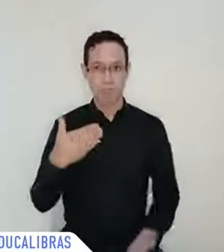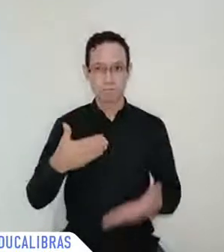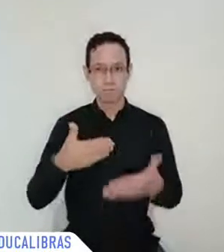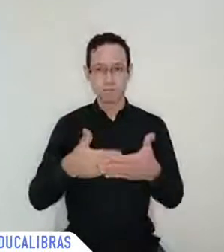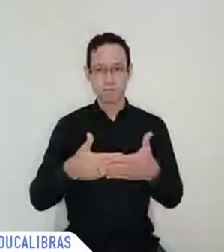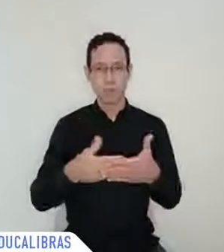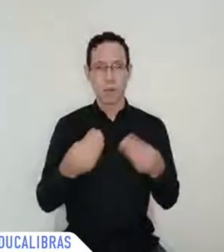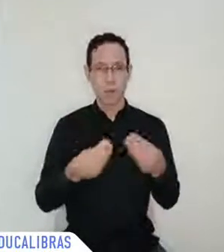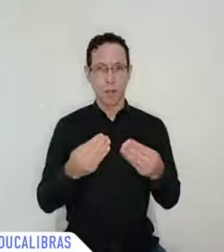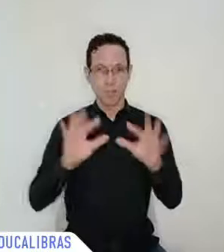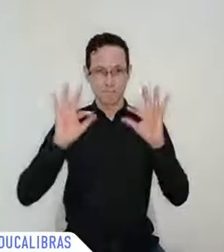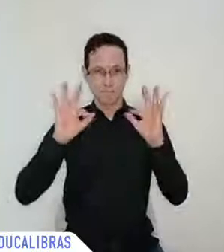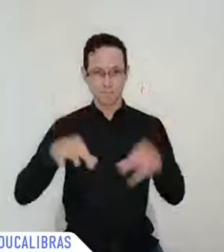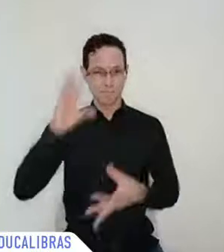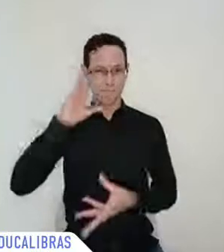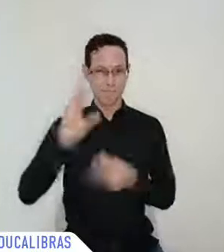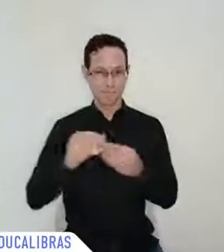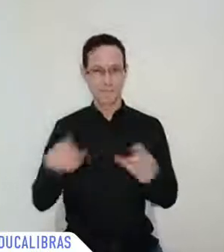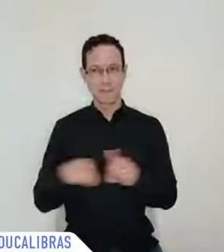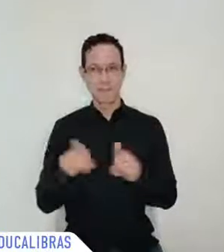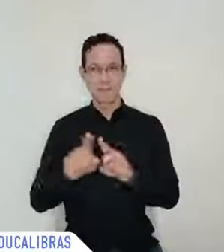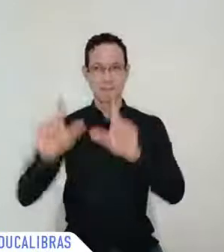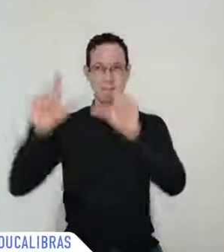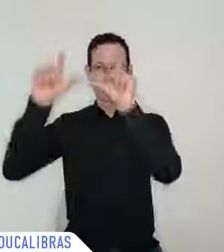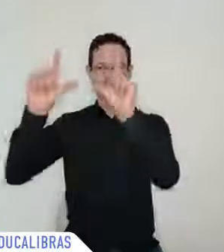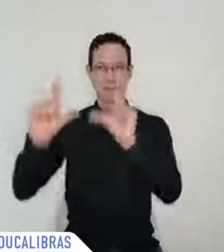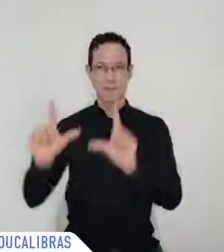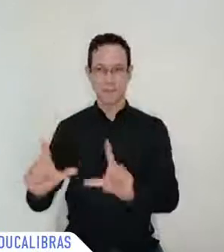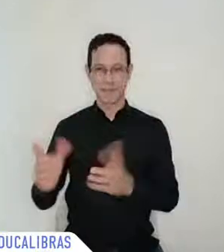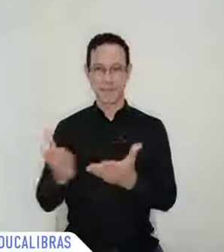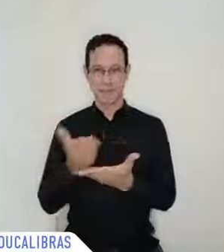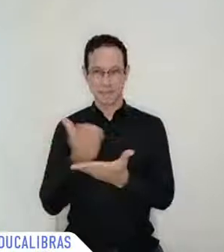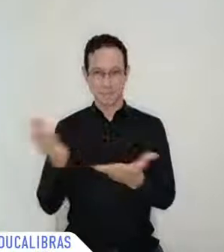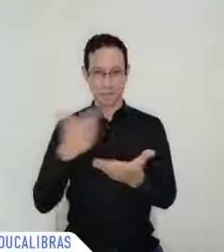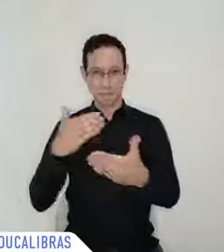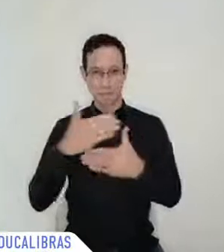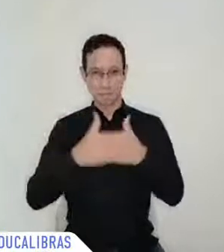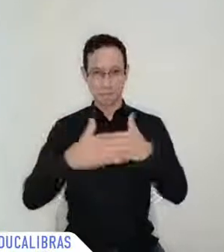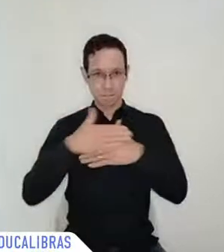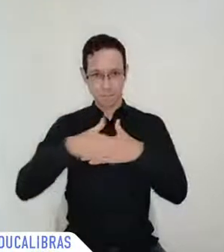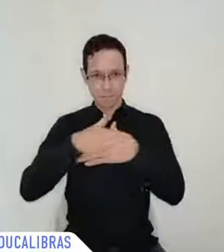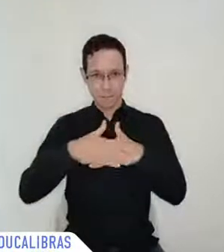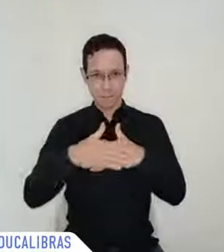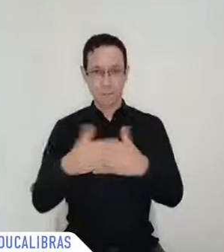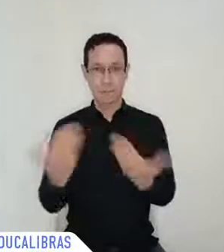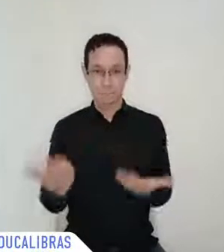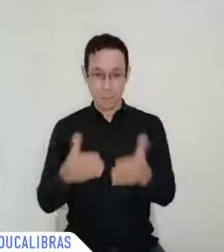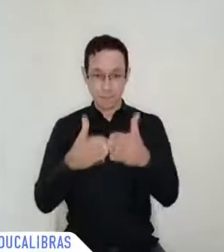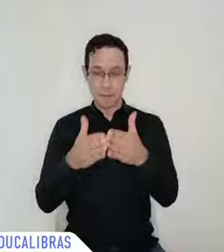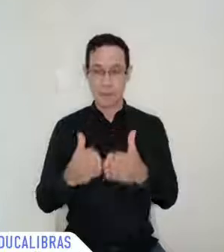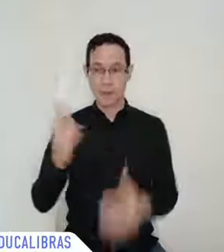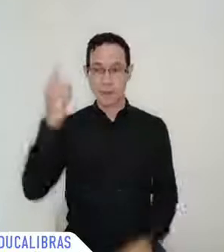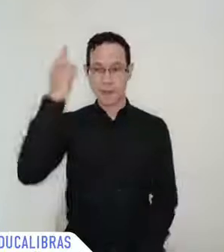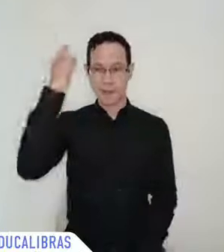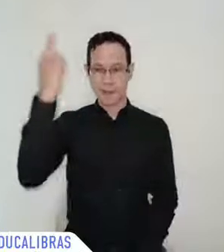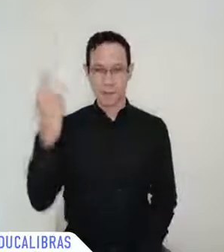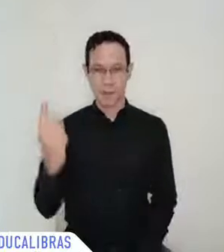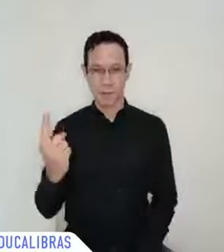time. So I would like to direct the closing of the panel,